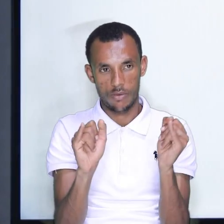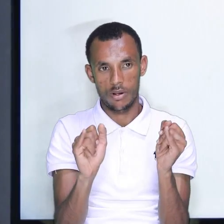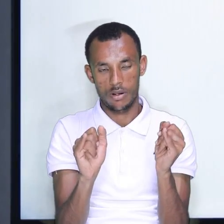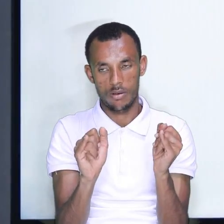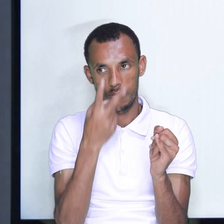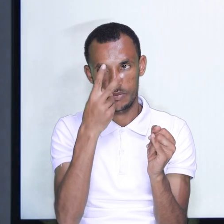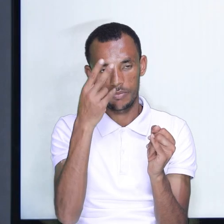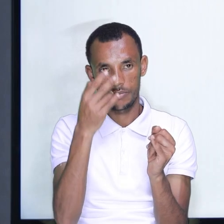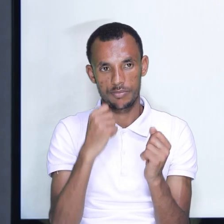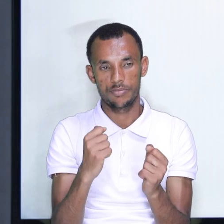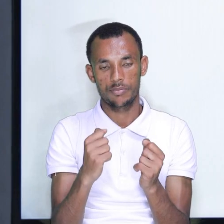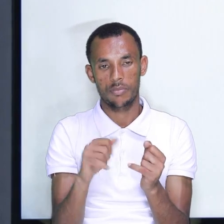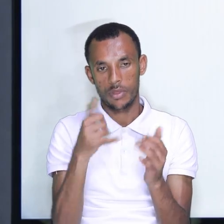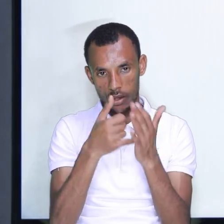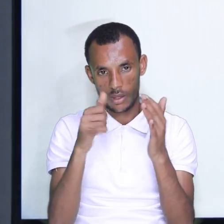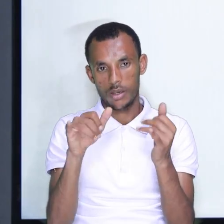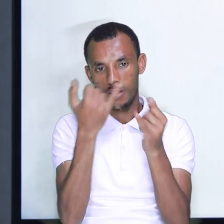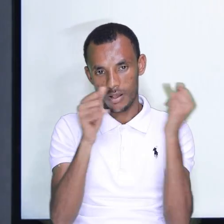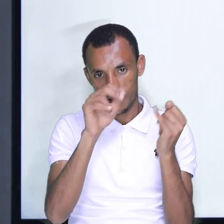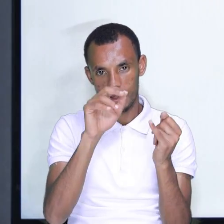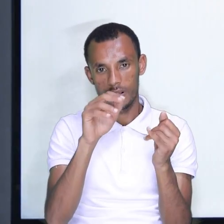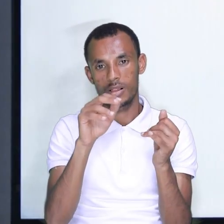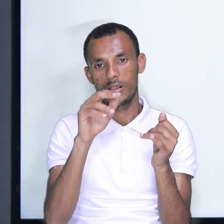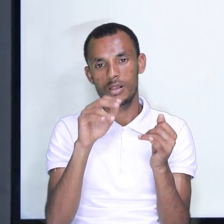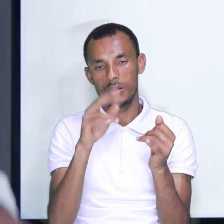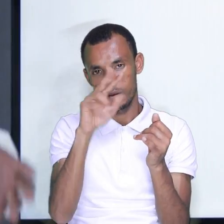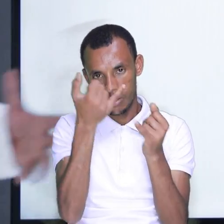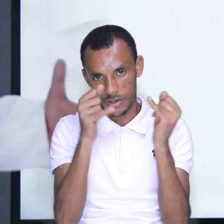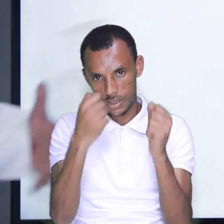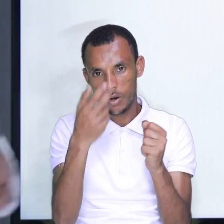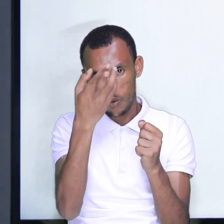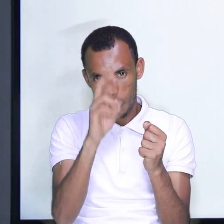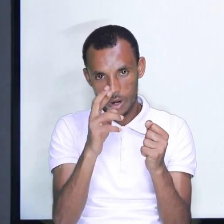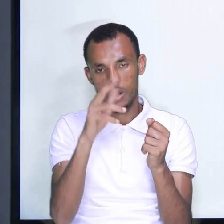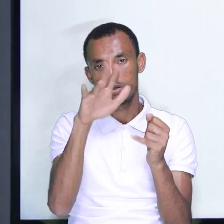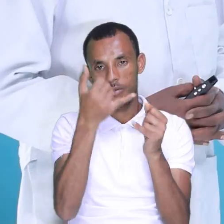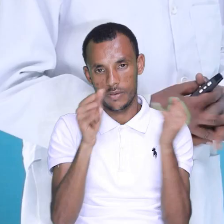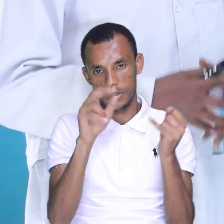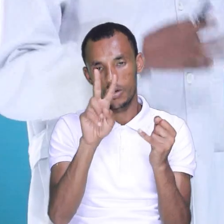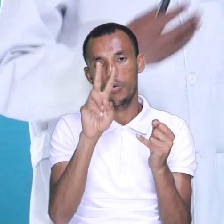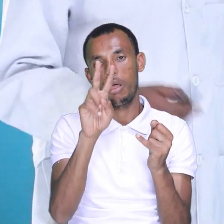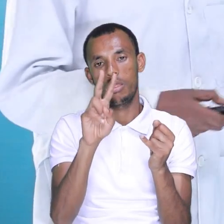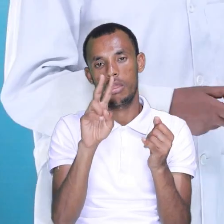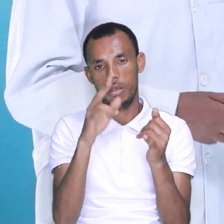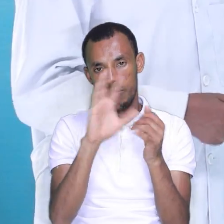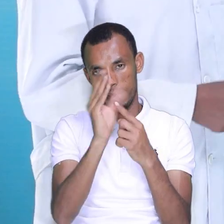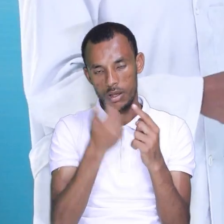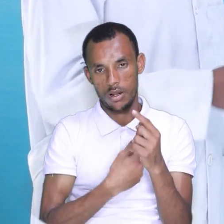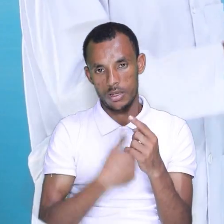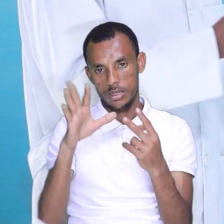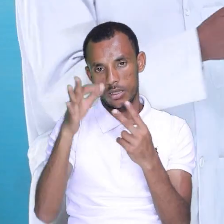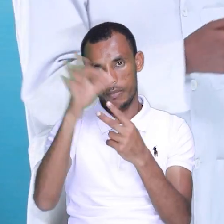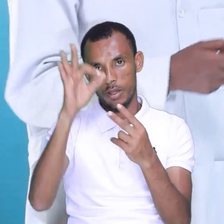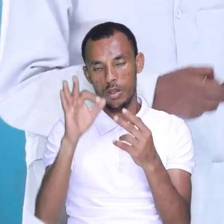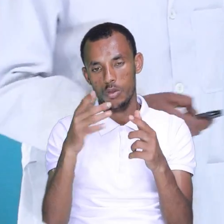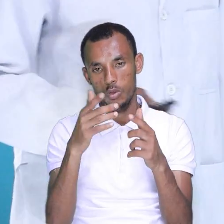It is even or divisible by 3. So we have 2 events here. Sample space, it is total